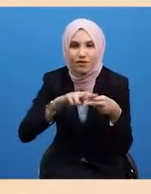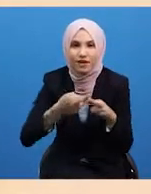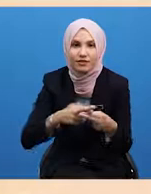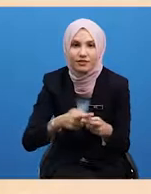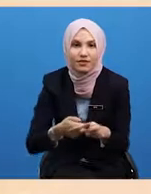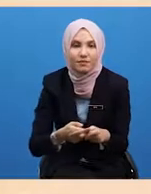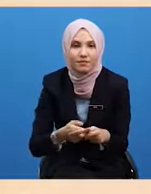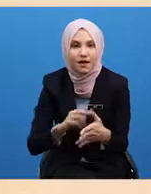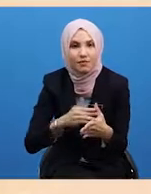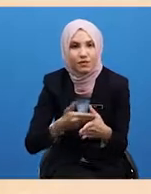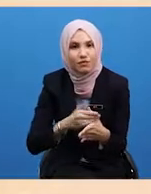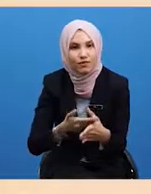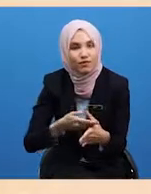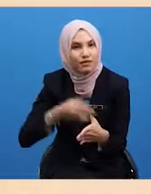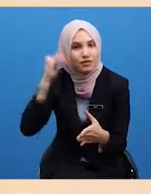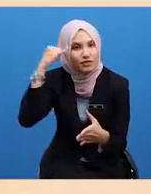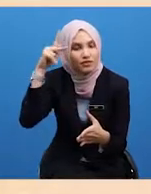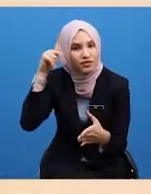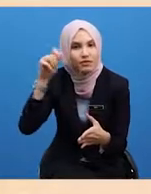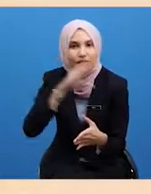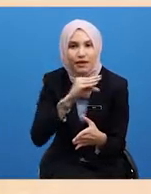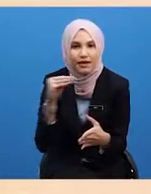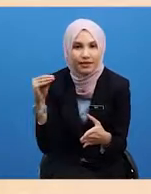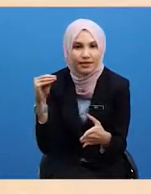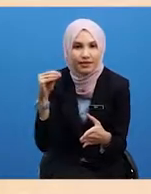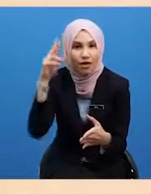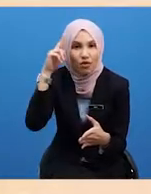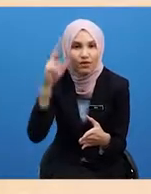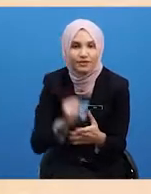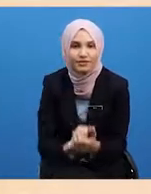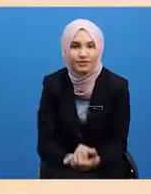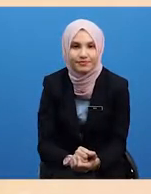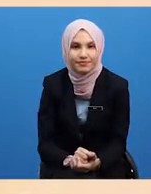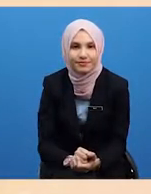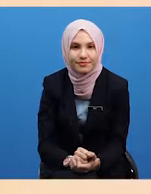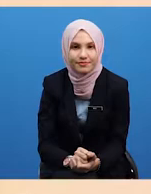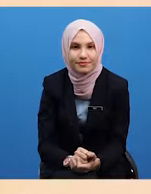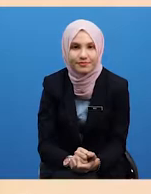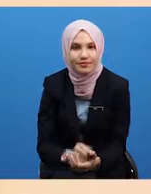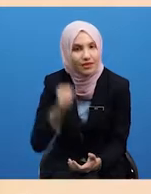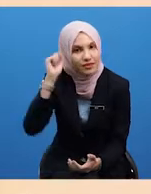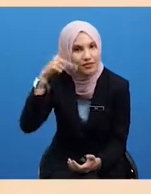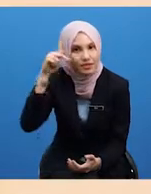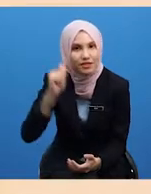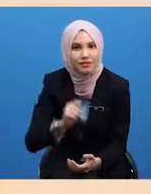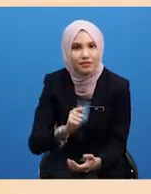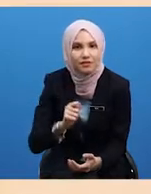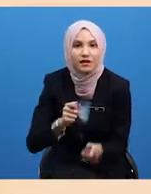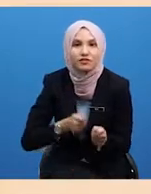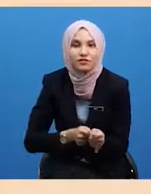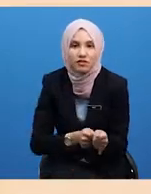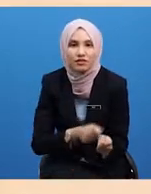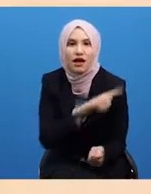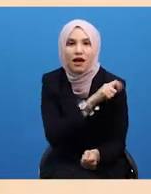beautiful relationship between Joyce Kilmer and Richard. Joyce Kilmer joins the army